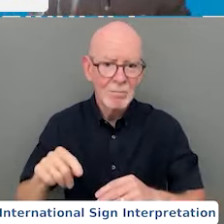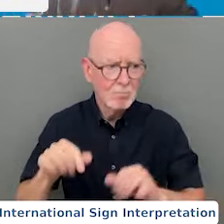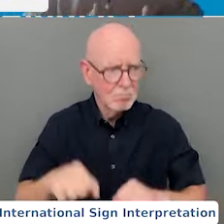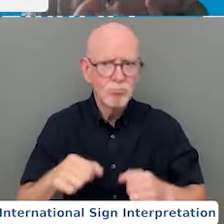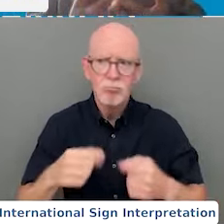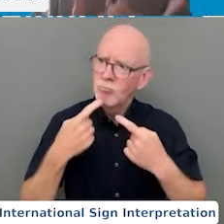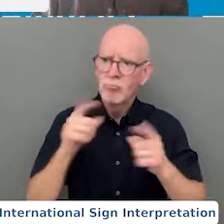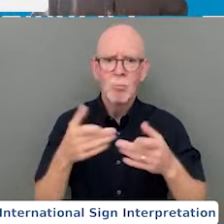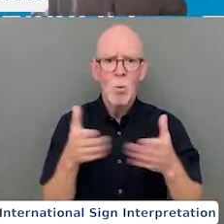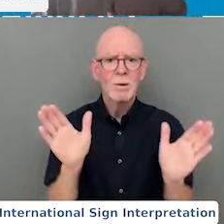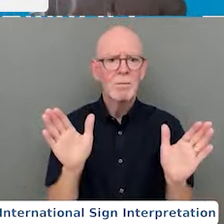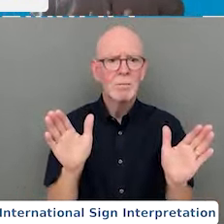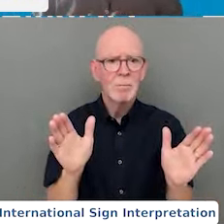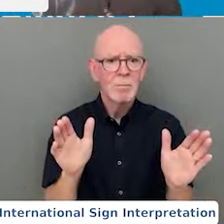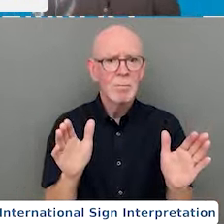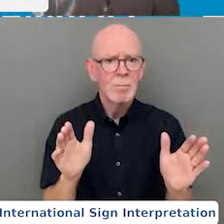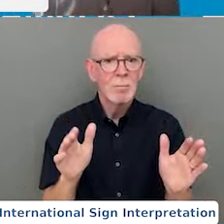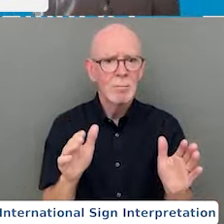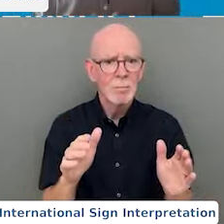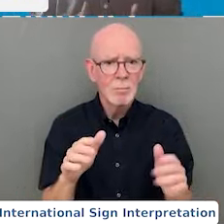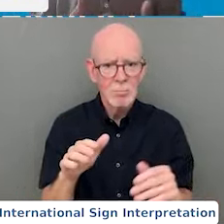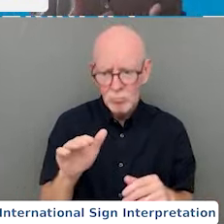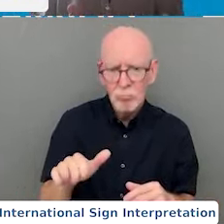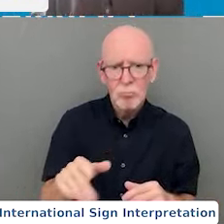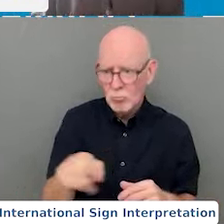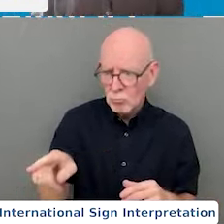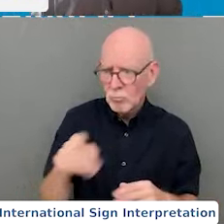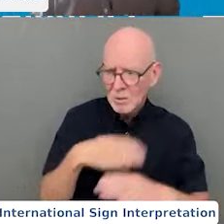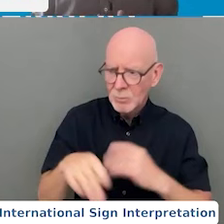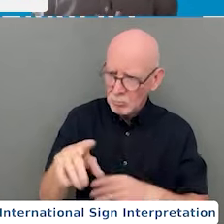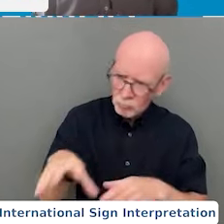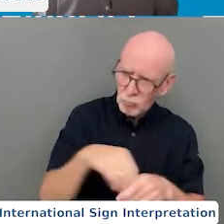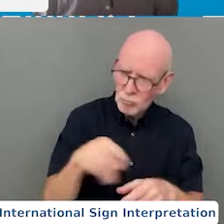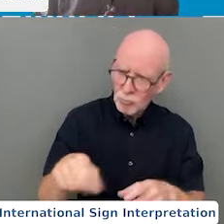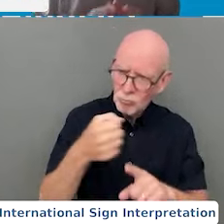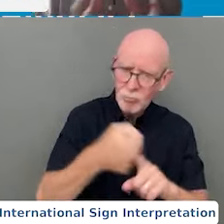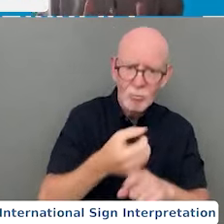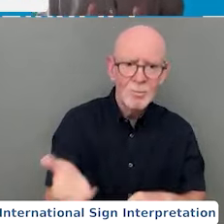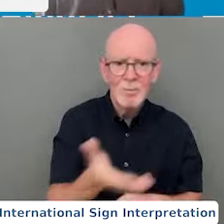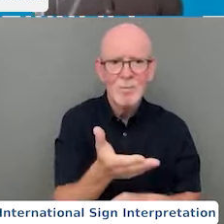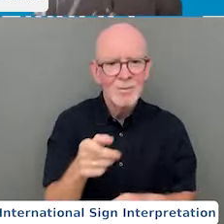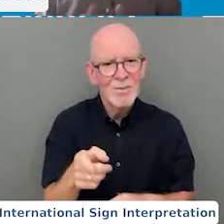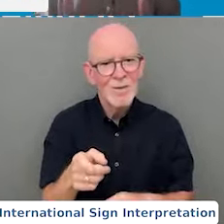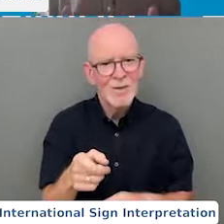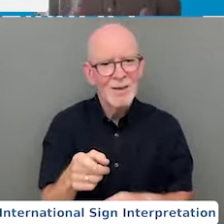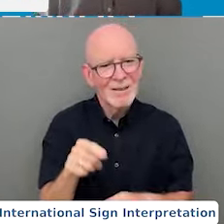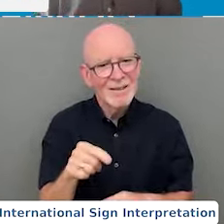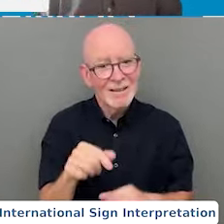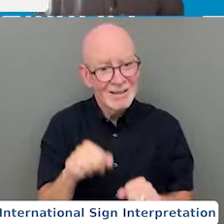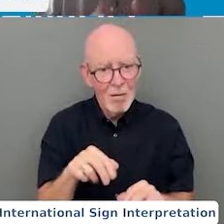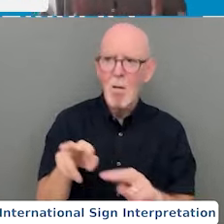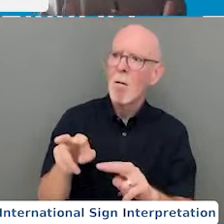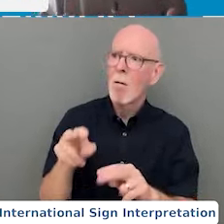will therefore engage further. There will be more confidence of families that maybe will be more open to let persons